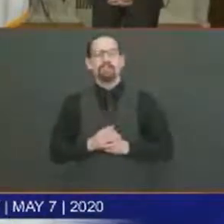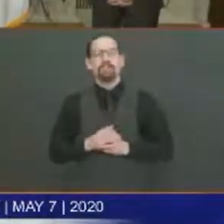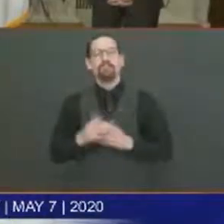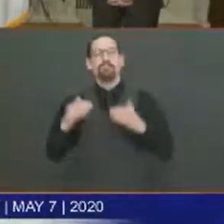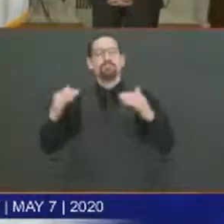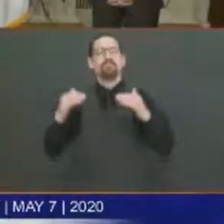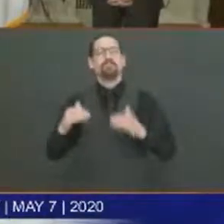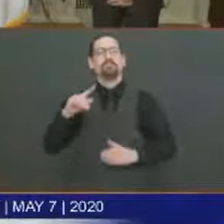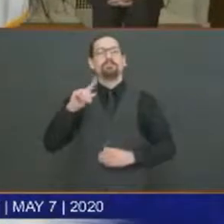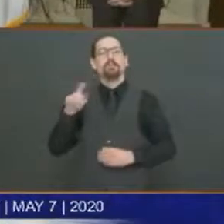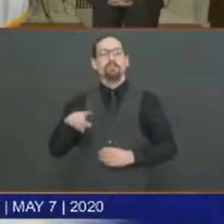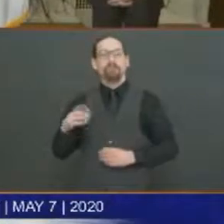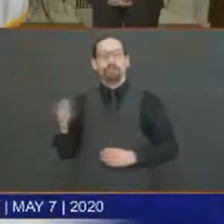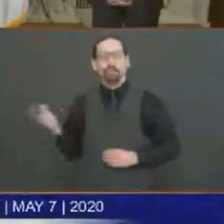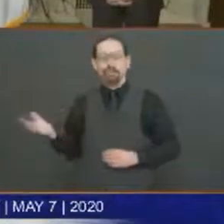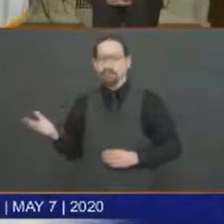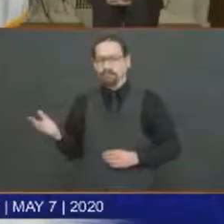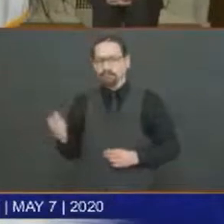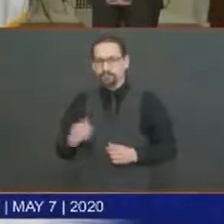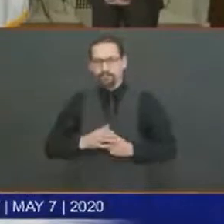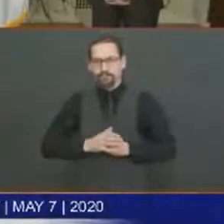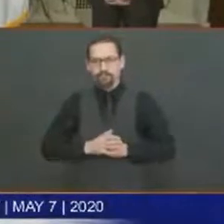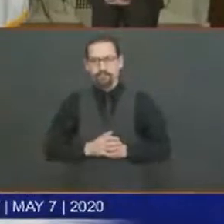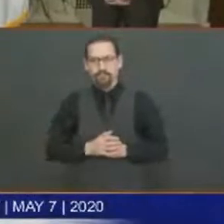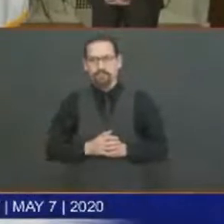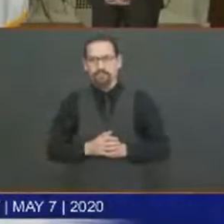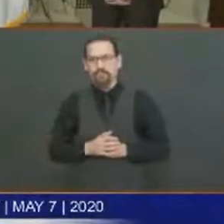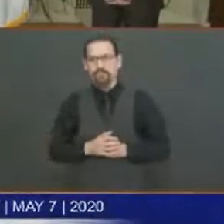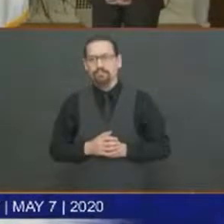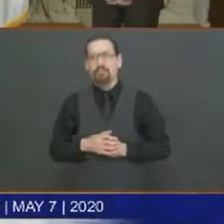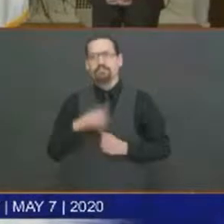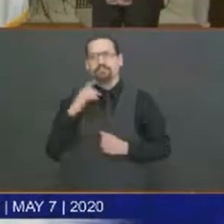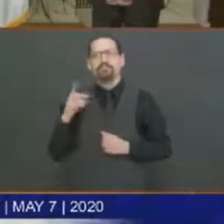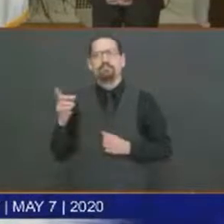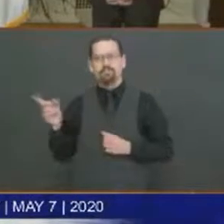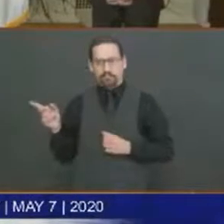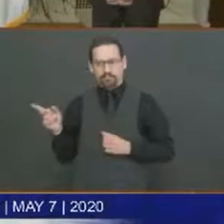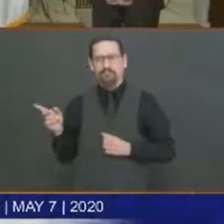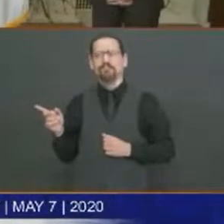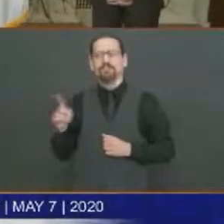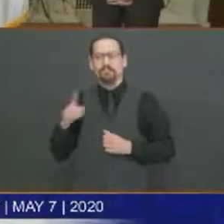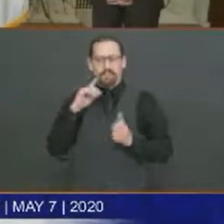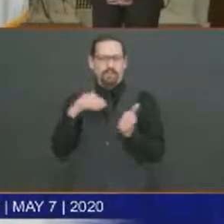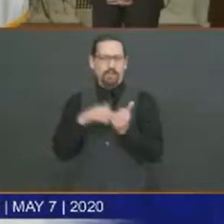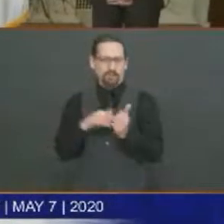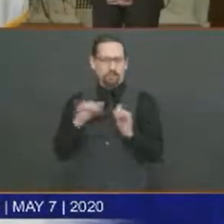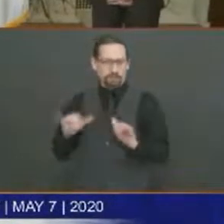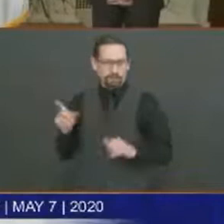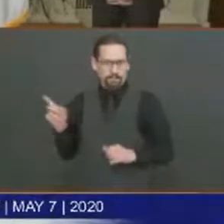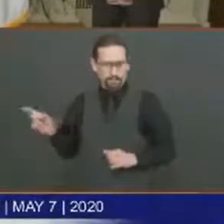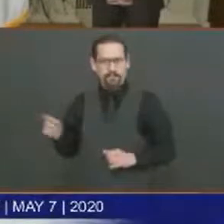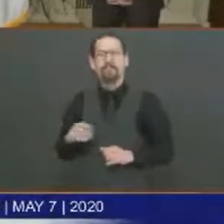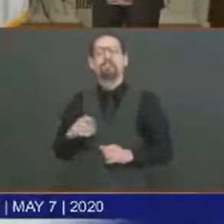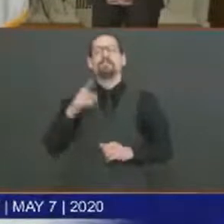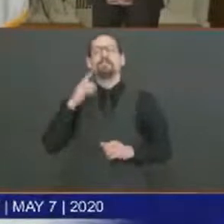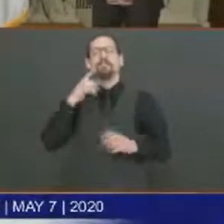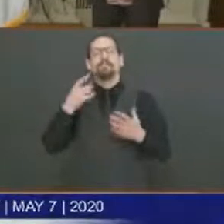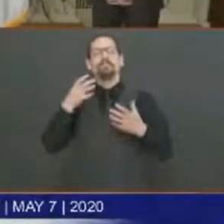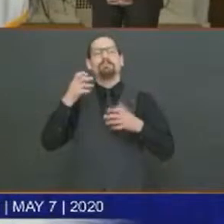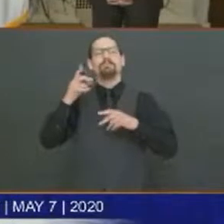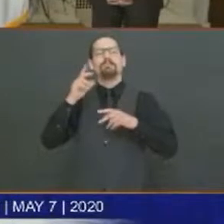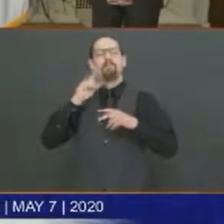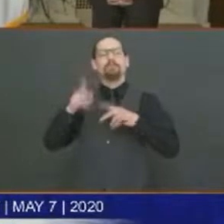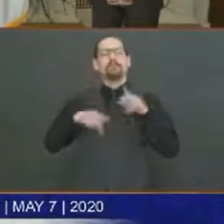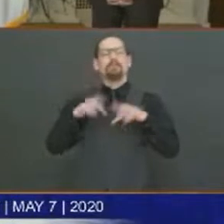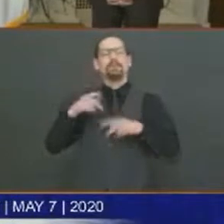Christian Winthrop from Newport Buzz asked you, Dr. Alexander Scott, how many travelers entering Rhode Island on the mandatory 14-day